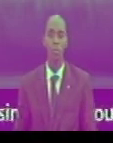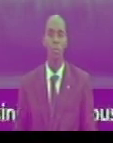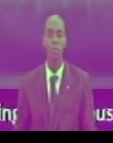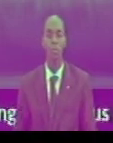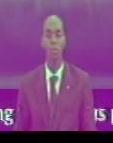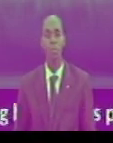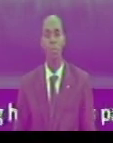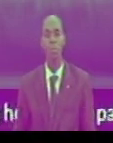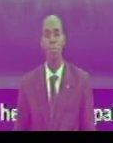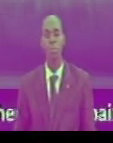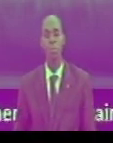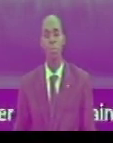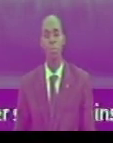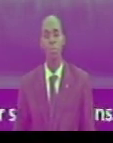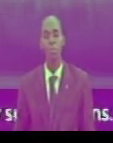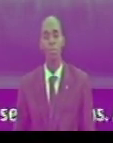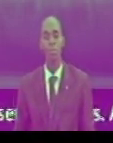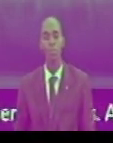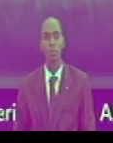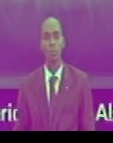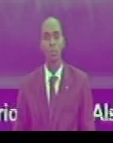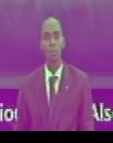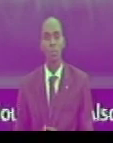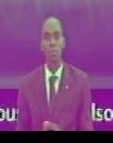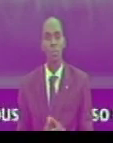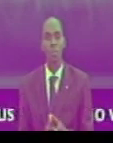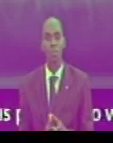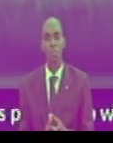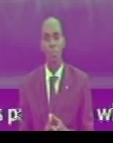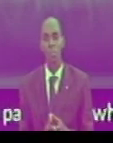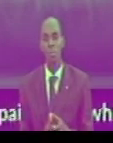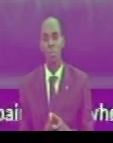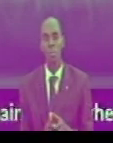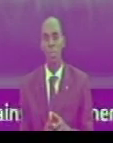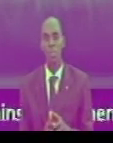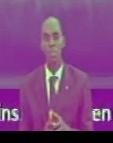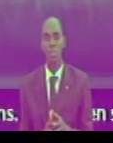Monday, before the Global Crusade,